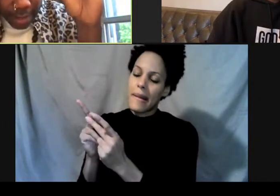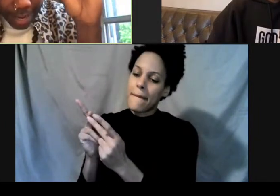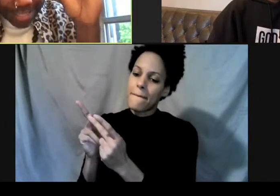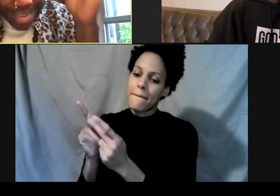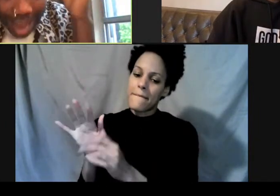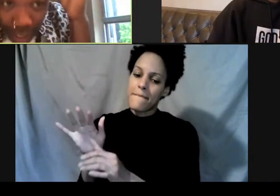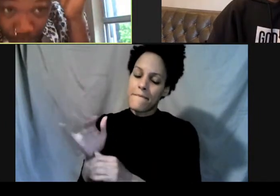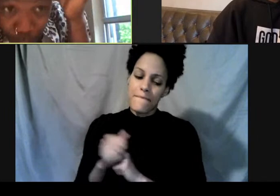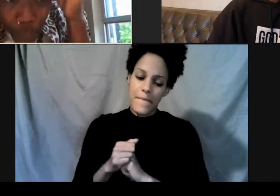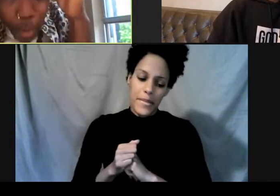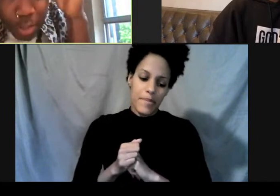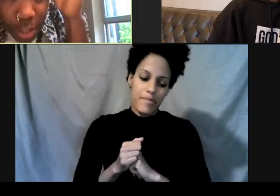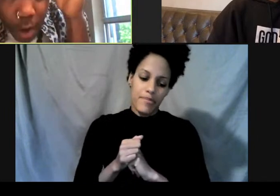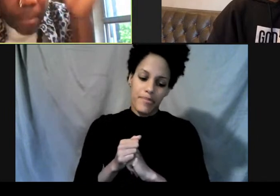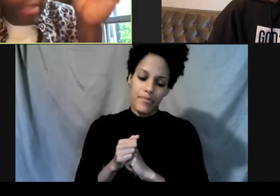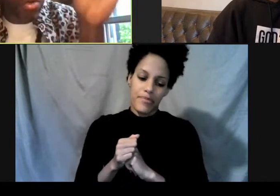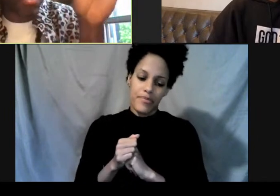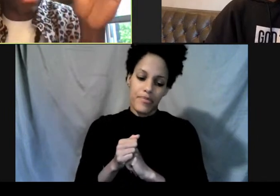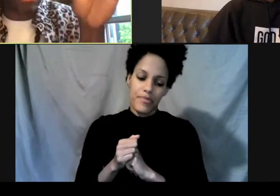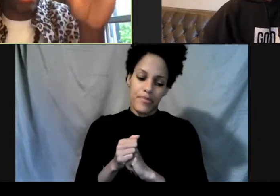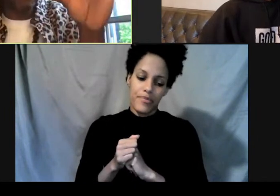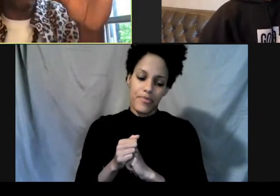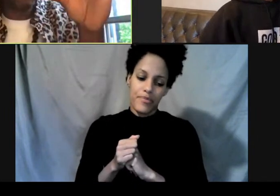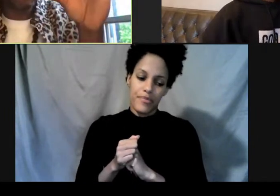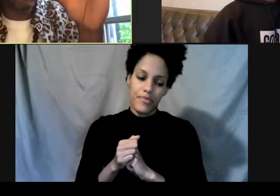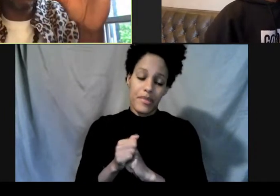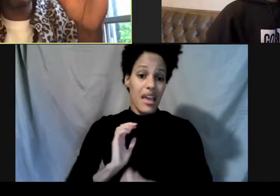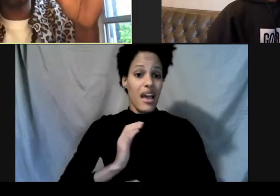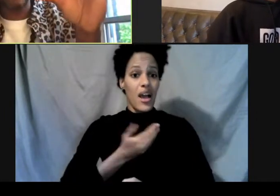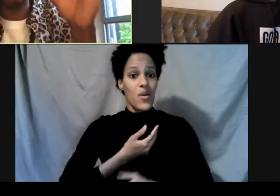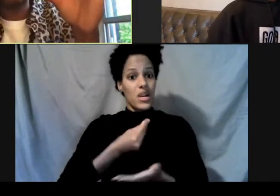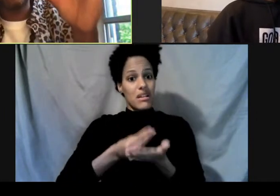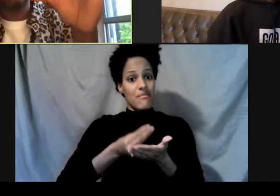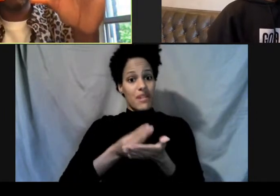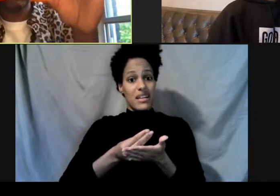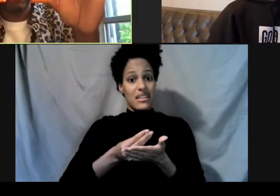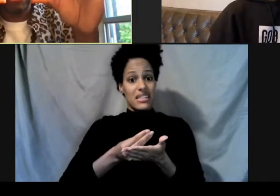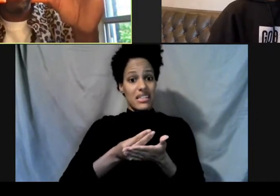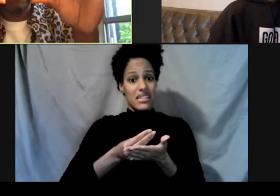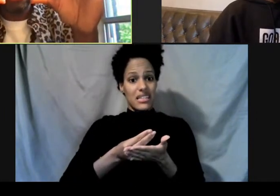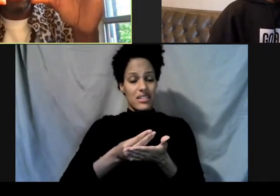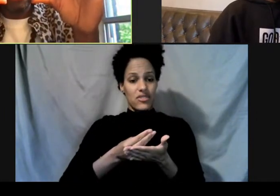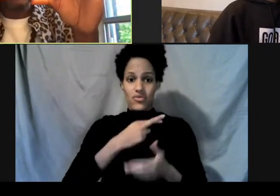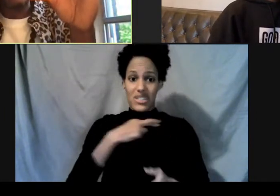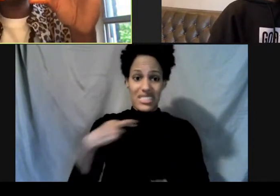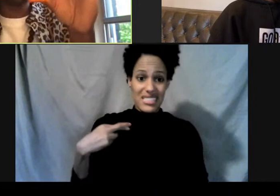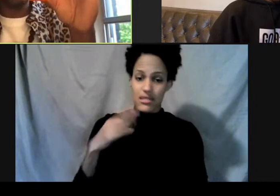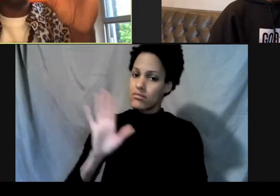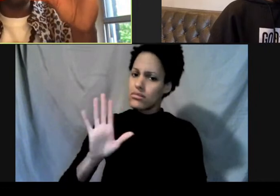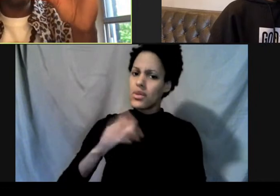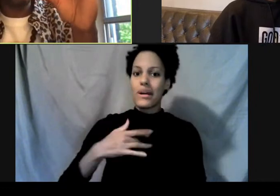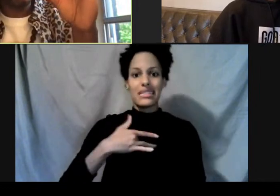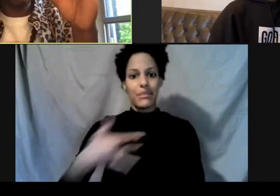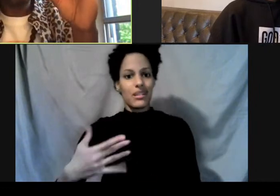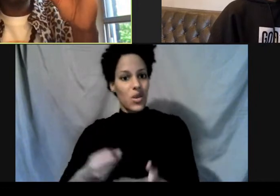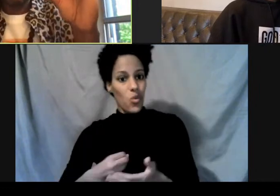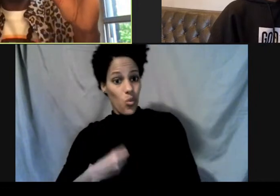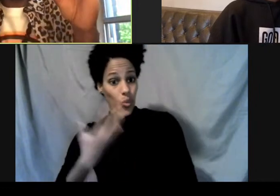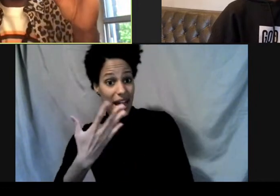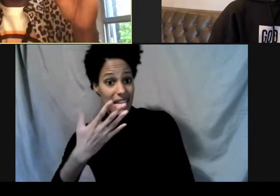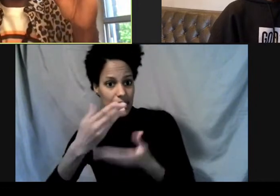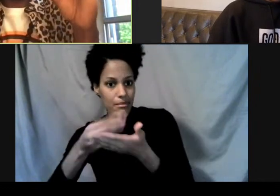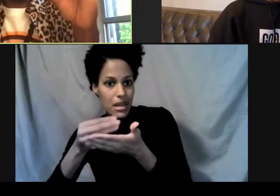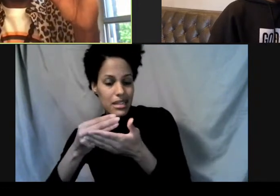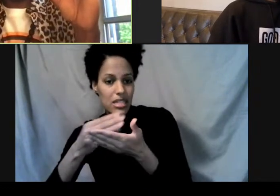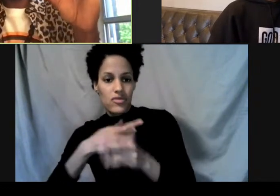It's not mostly our money on the line. It's usually white dollars on the line, and that's what they're answering to. So they might not even